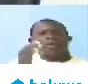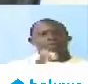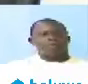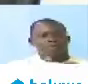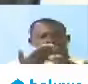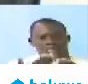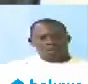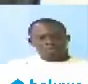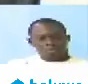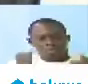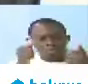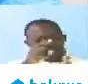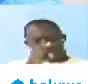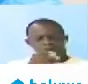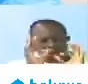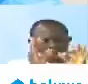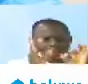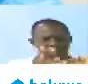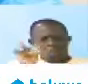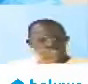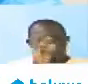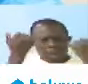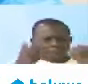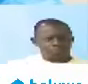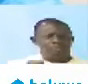Before you start to make your testimony, I